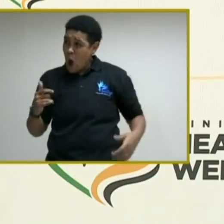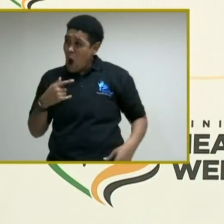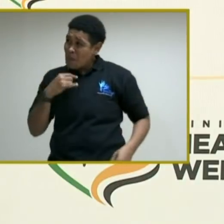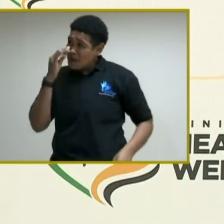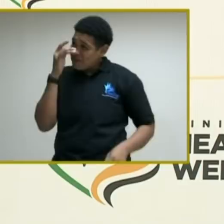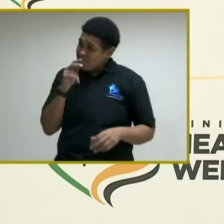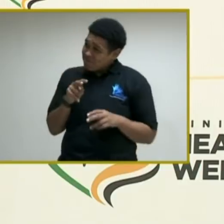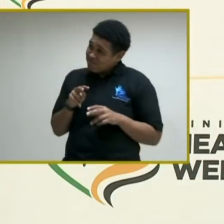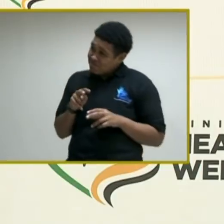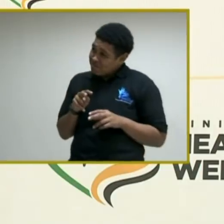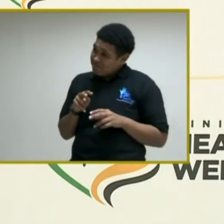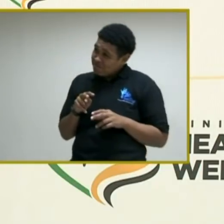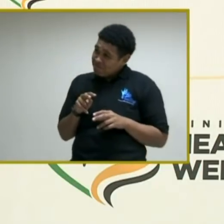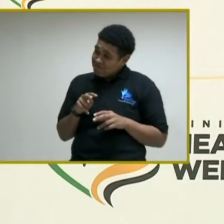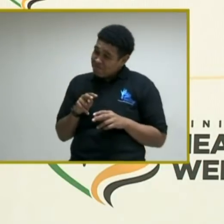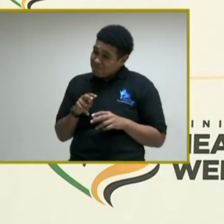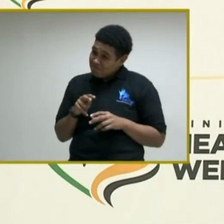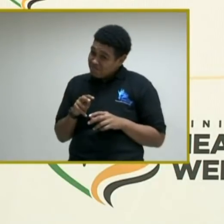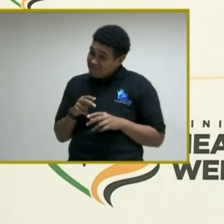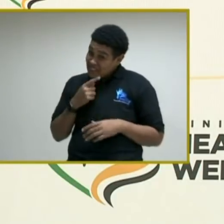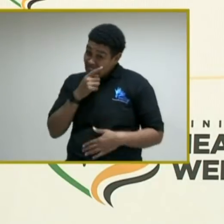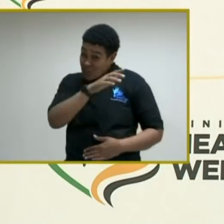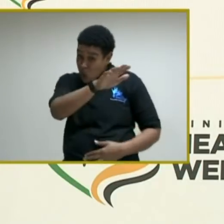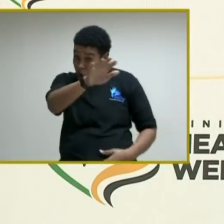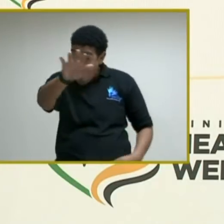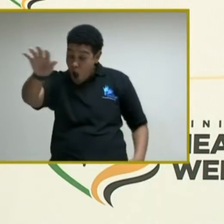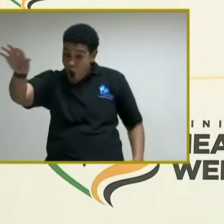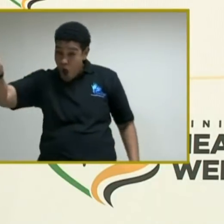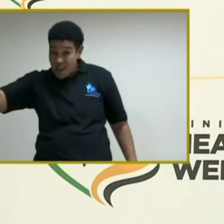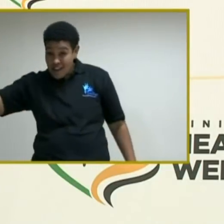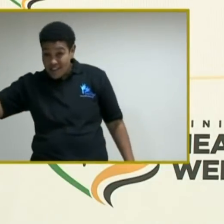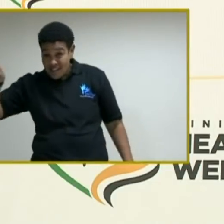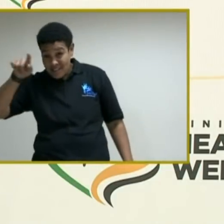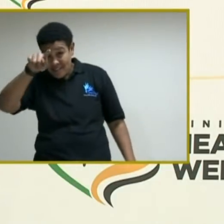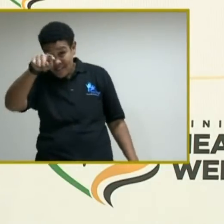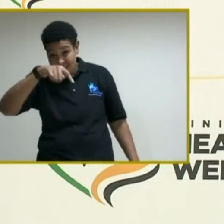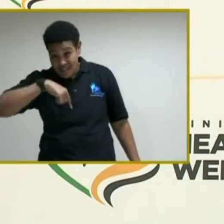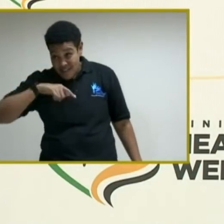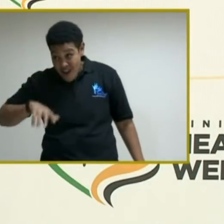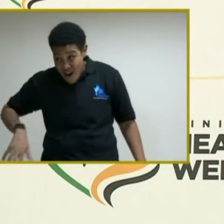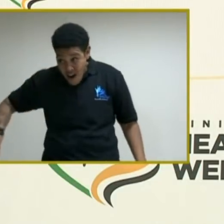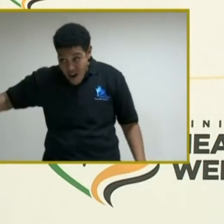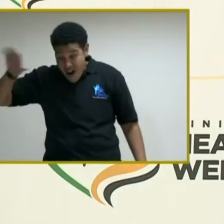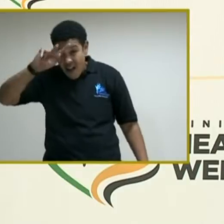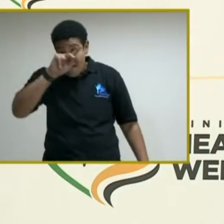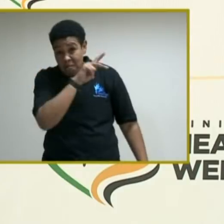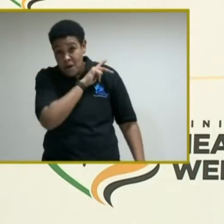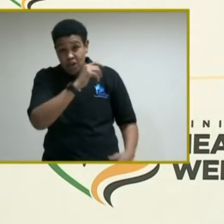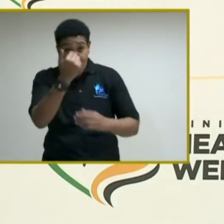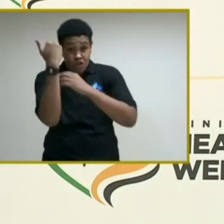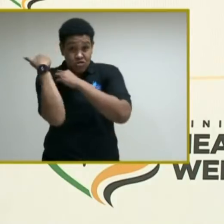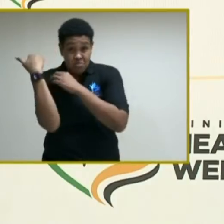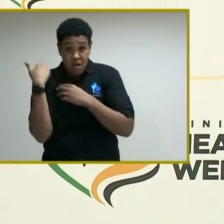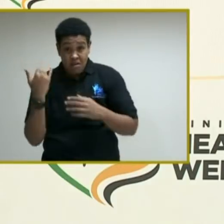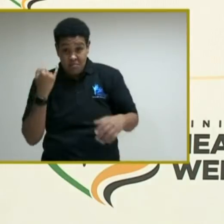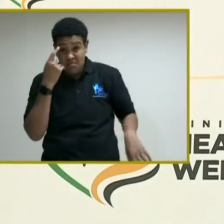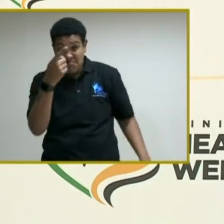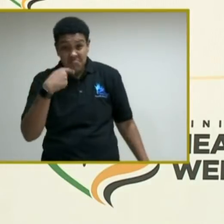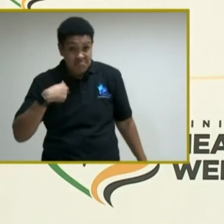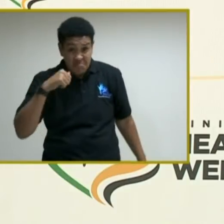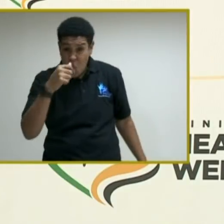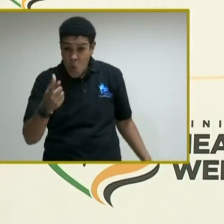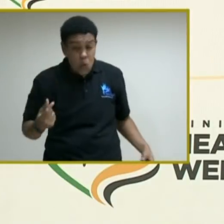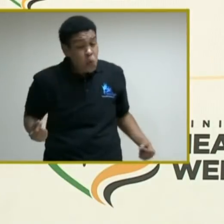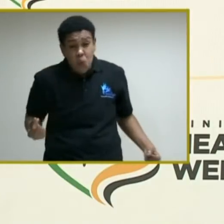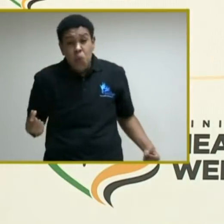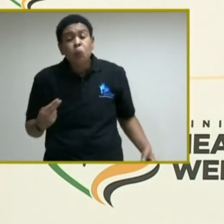to saying to each of us, we have a personal responsibility. And if we don't, then we run a risk,